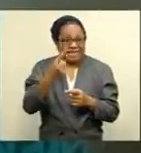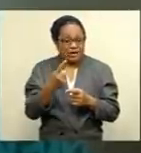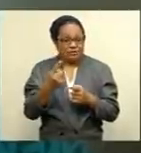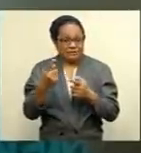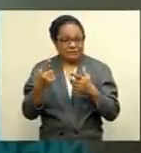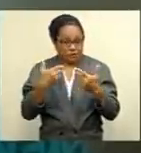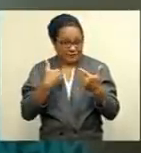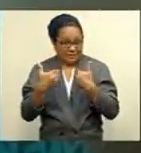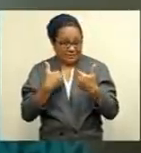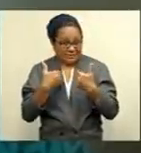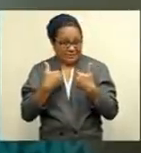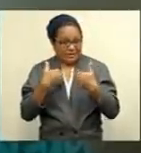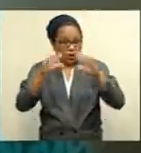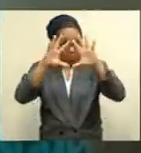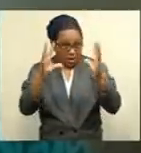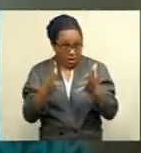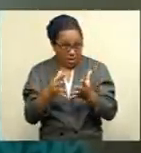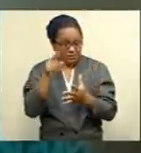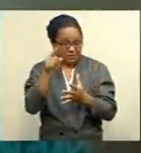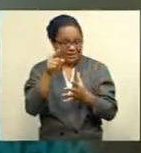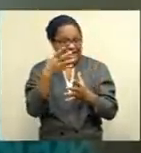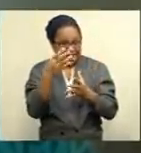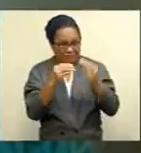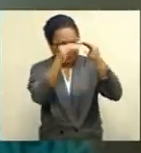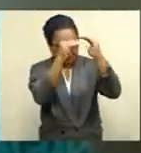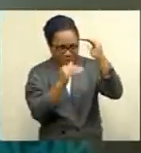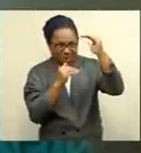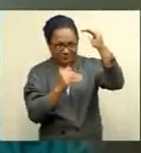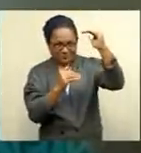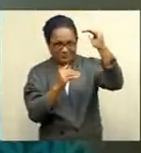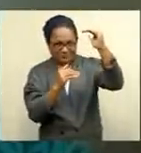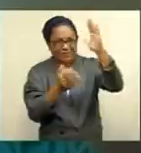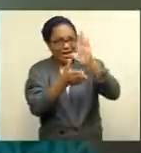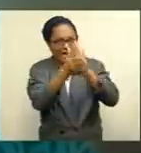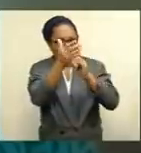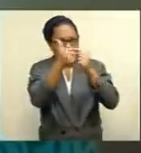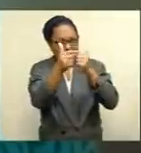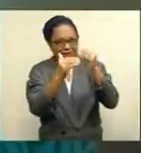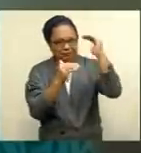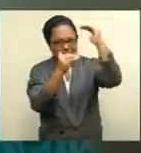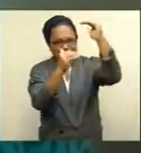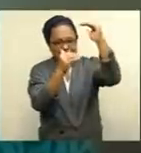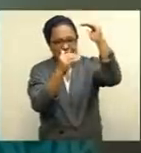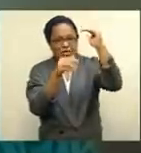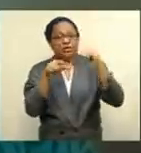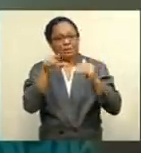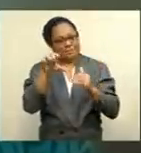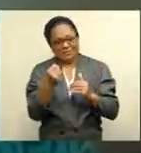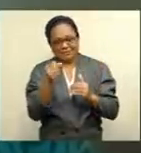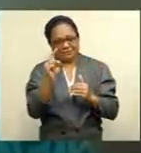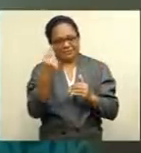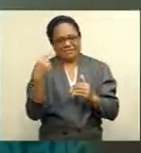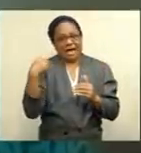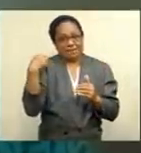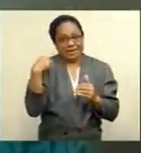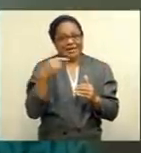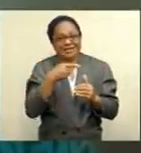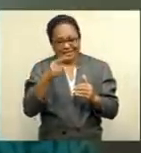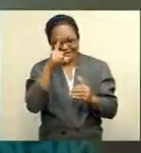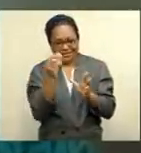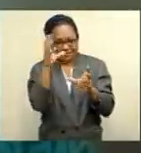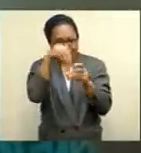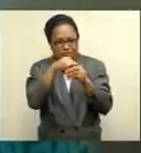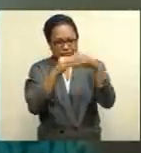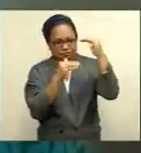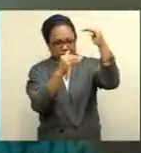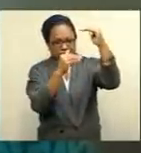are admitted into this ranking system that you have to apply to be a member of, to be included.